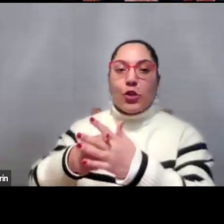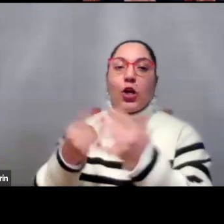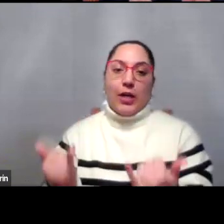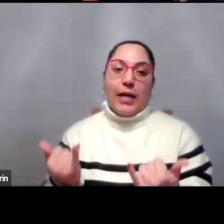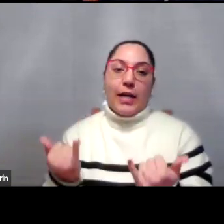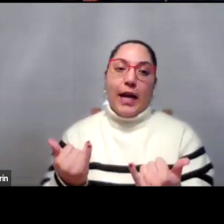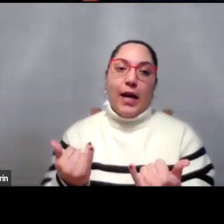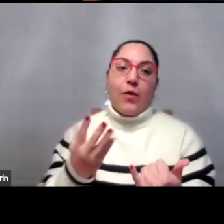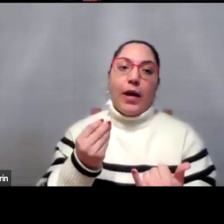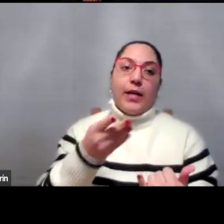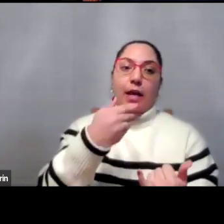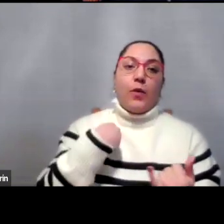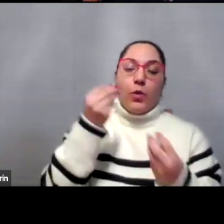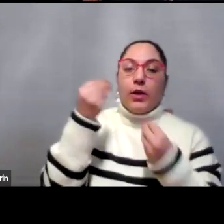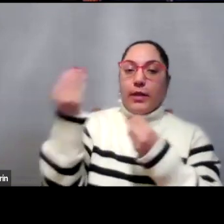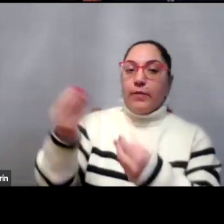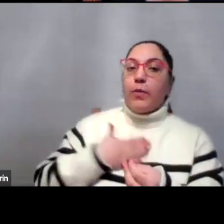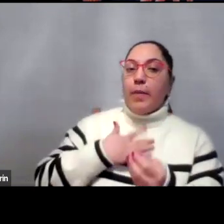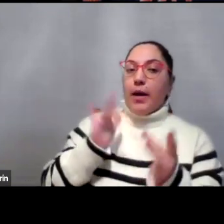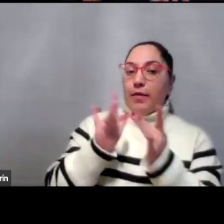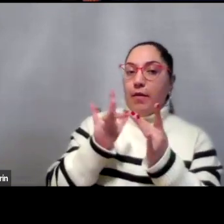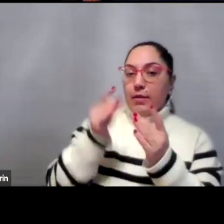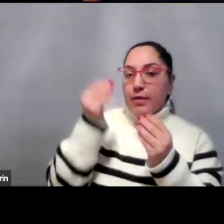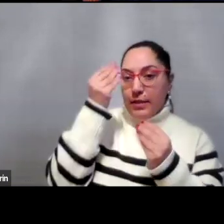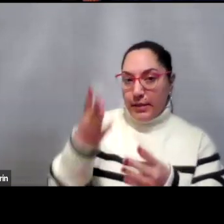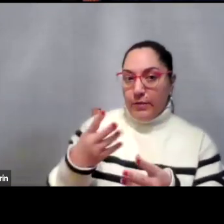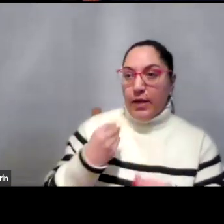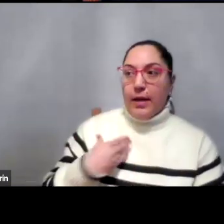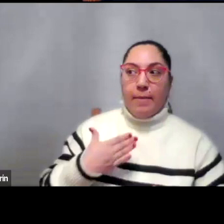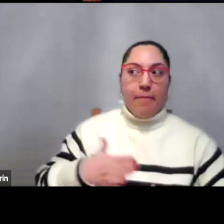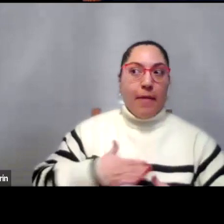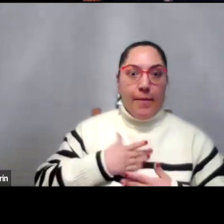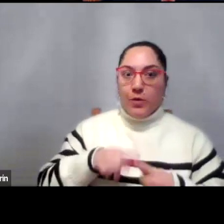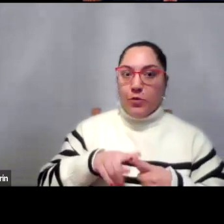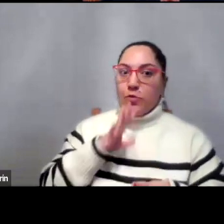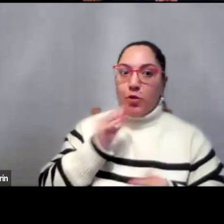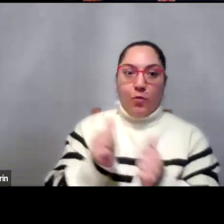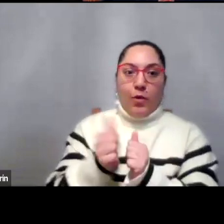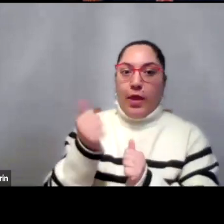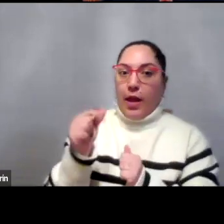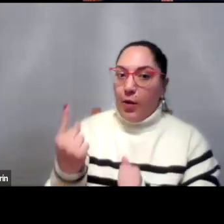information is on the last slide. And I'm always happy to talk with people. But